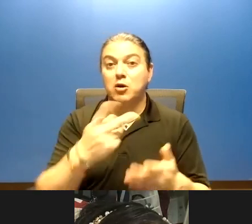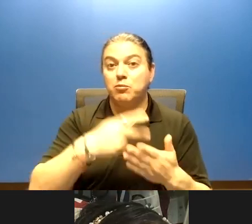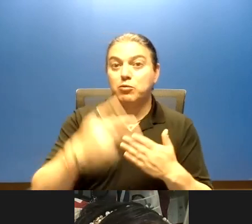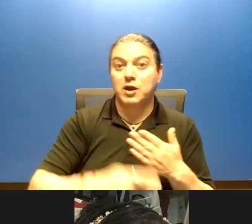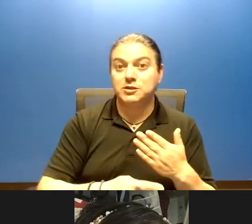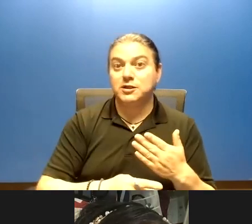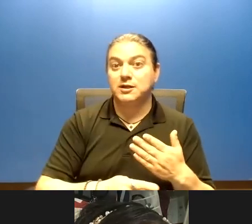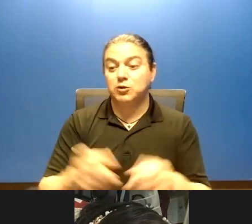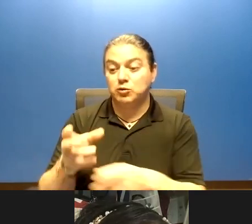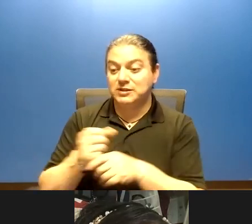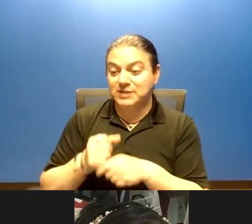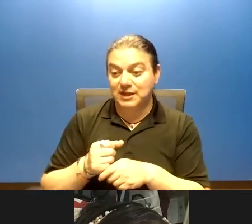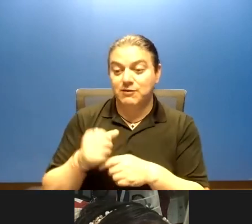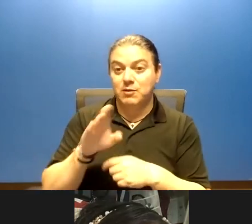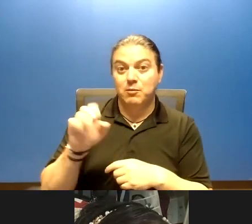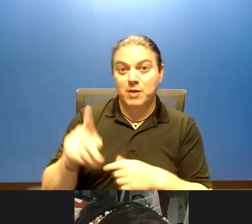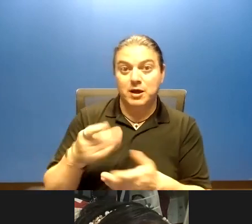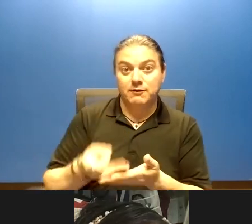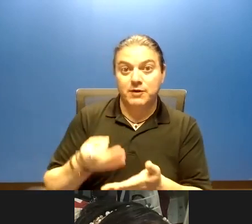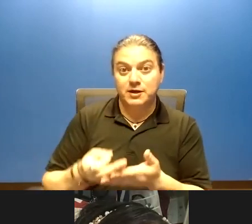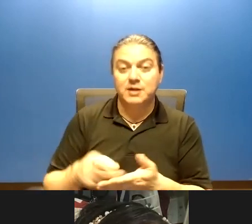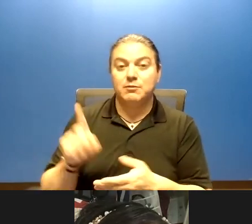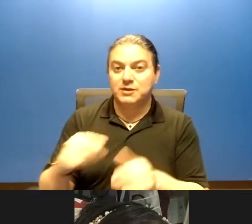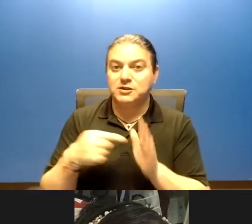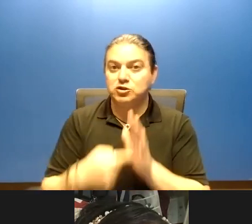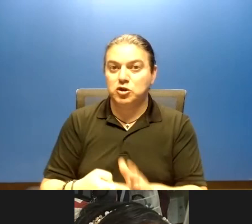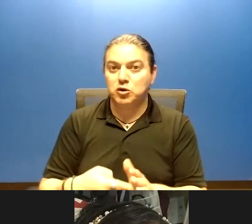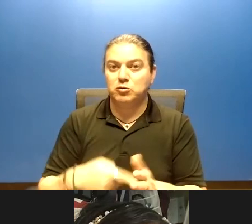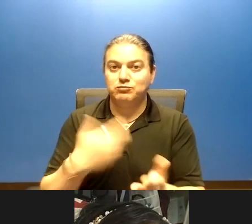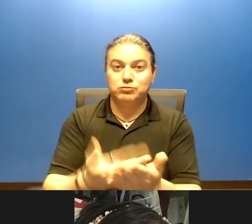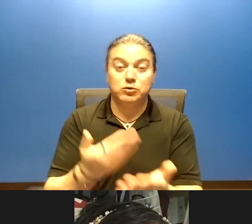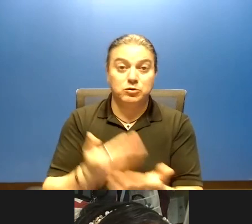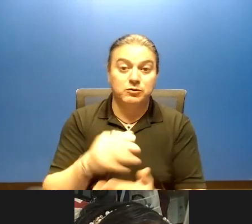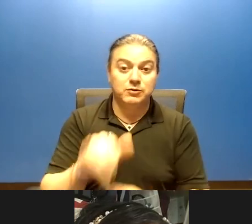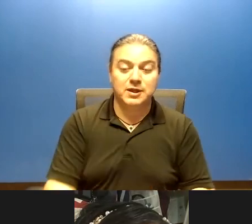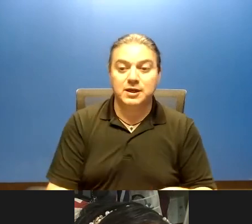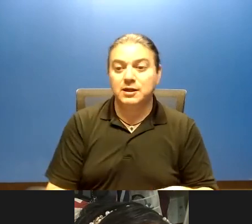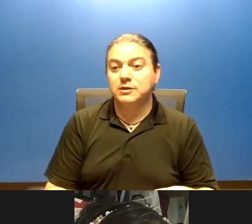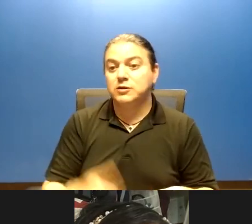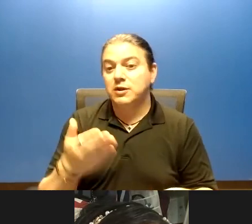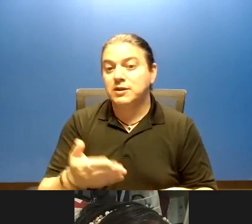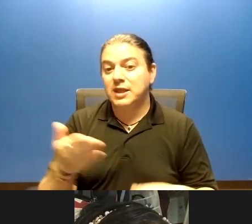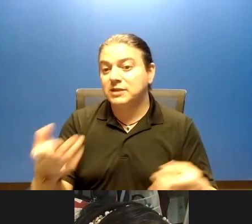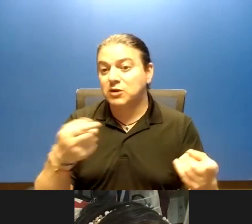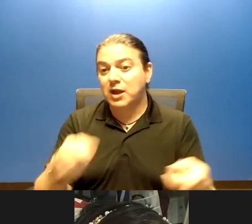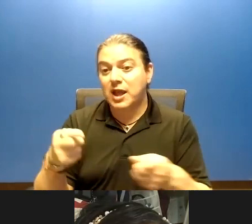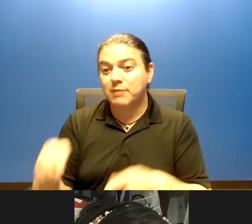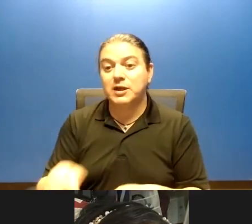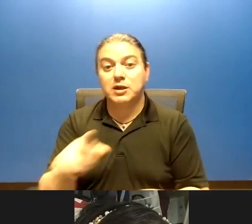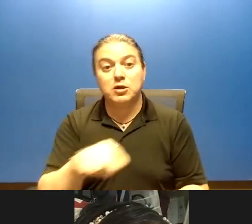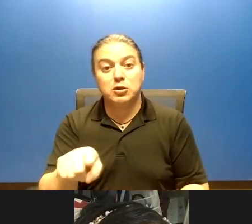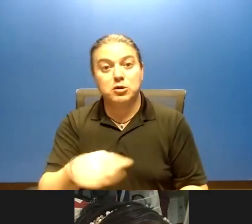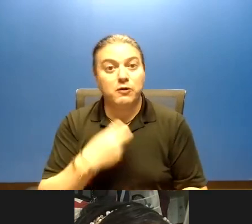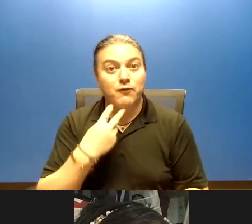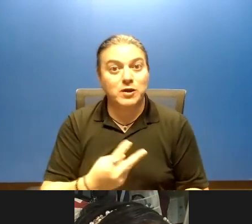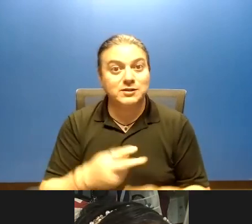commitment to sustainability. So there are things that are happening. Your voices are being heard. And we